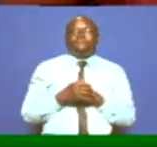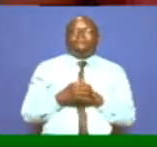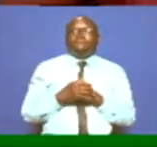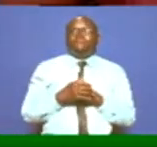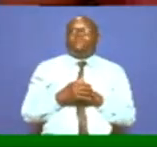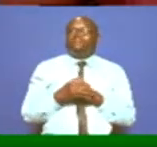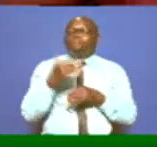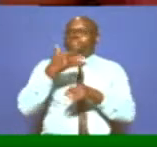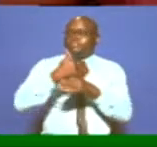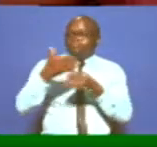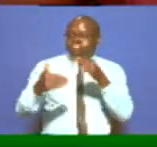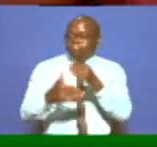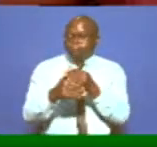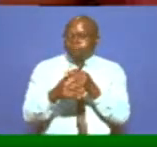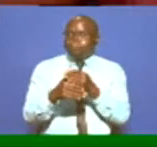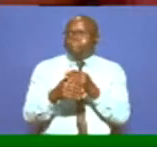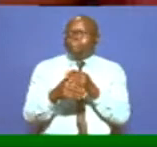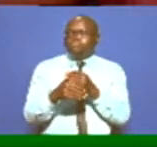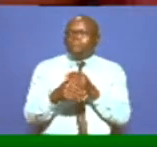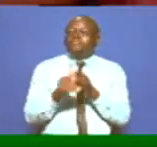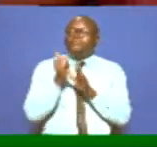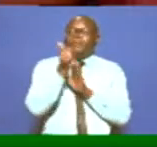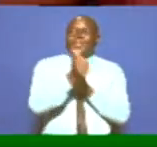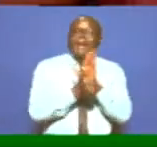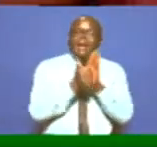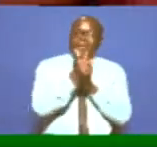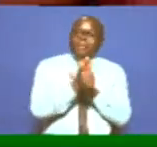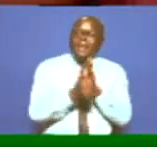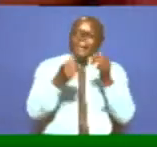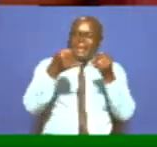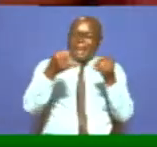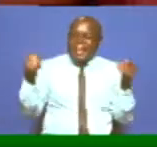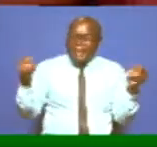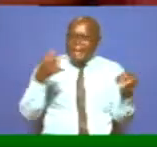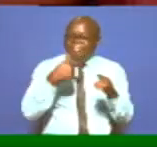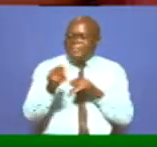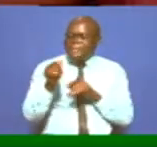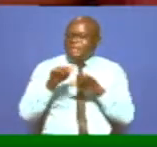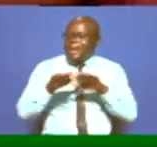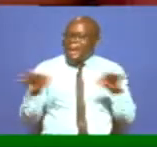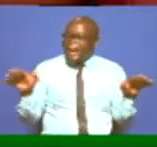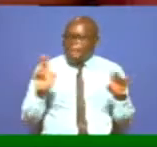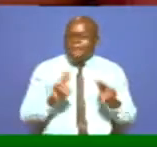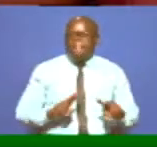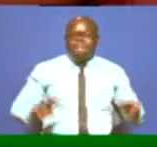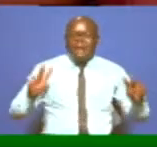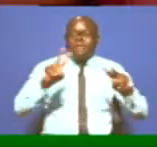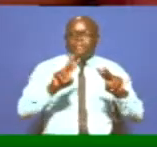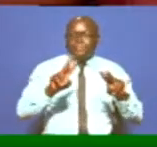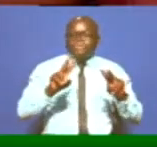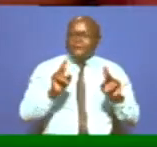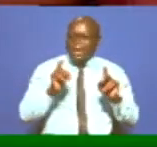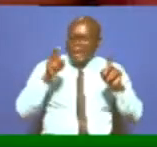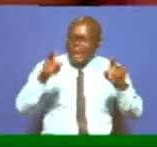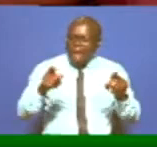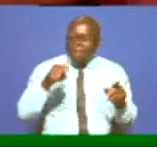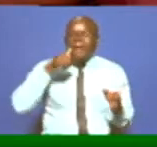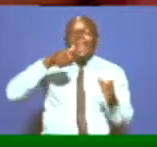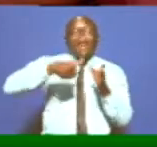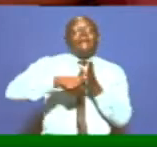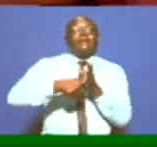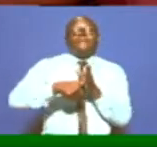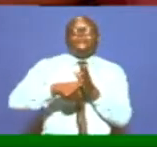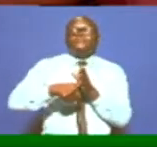the construction of the standard gauge railway, despite the land having been valued and an award letter for